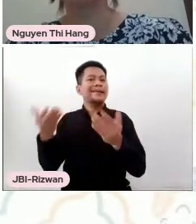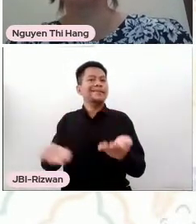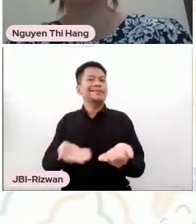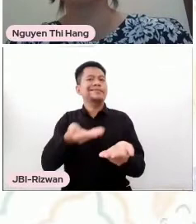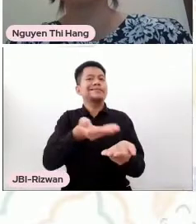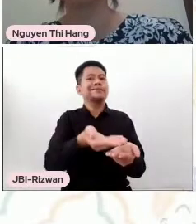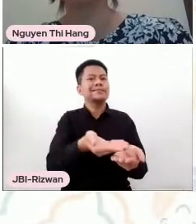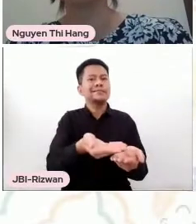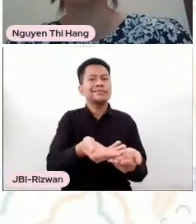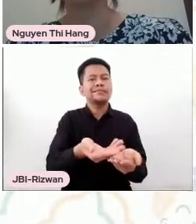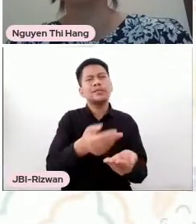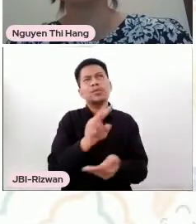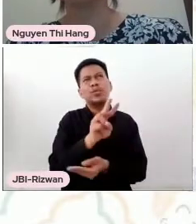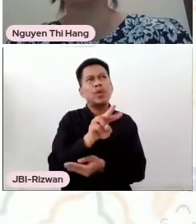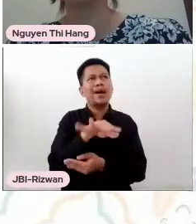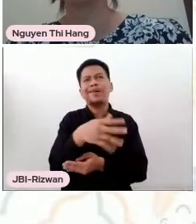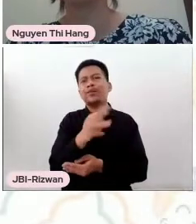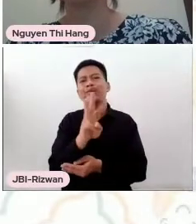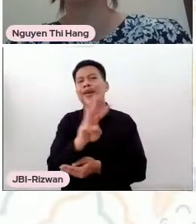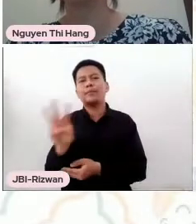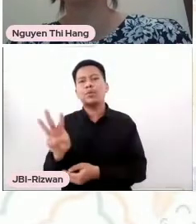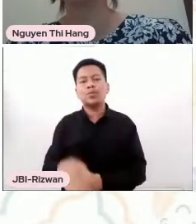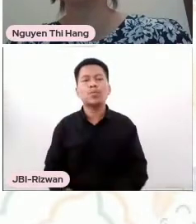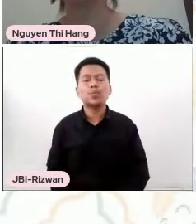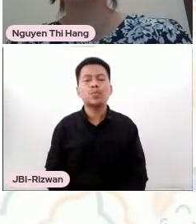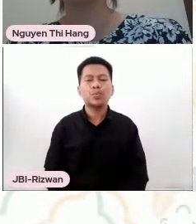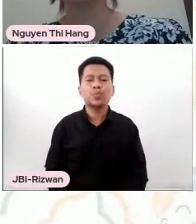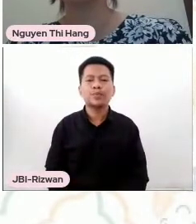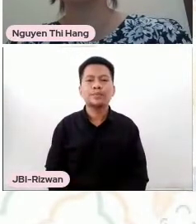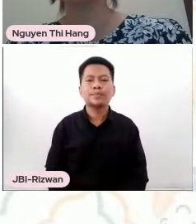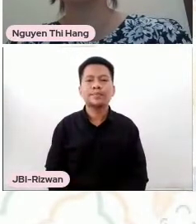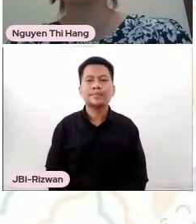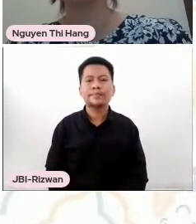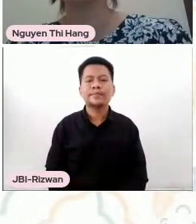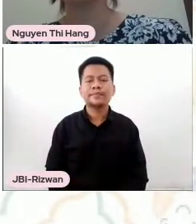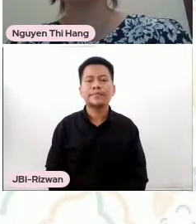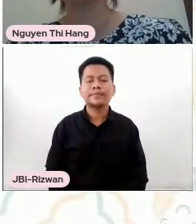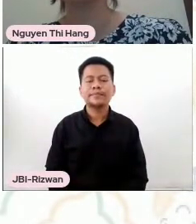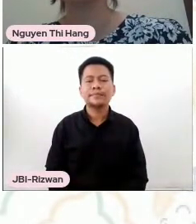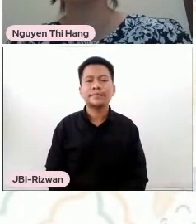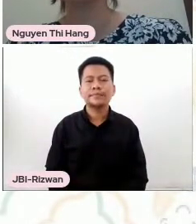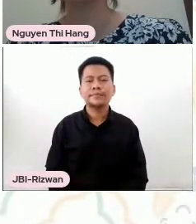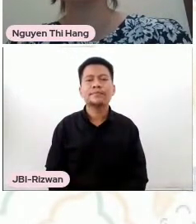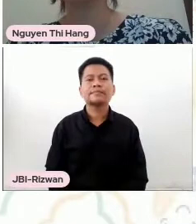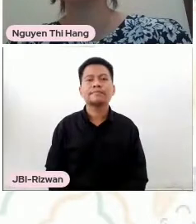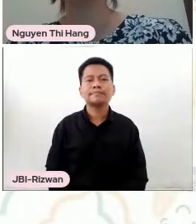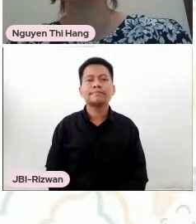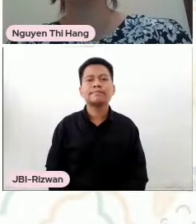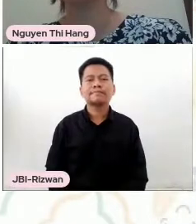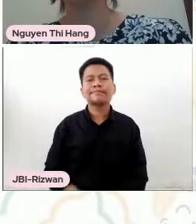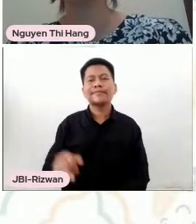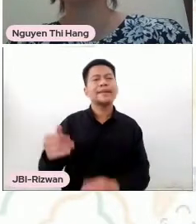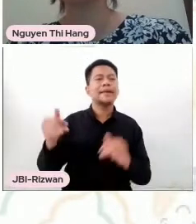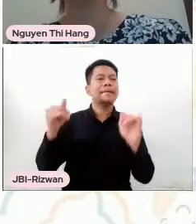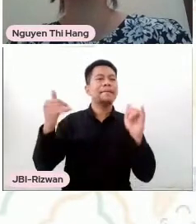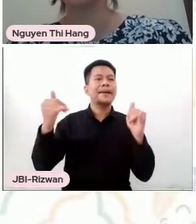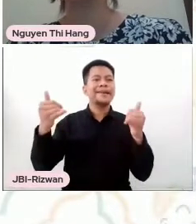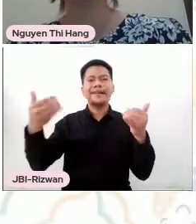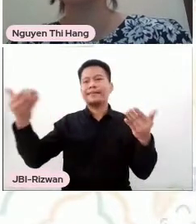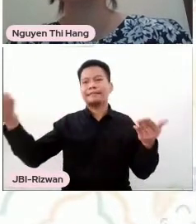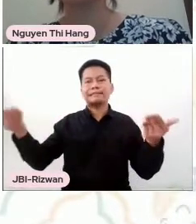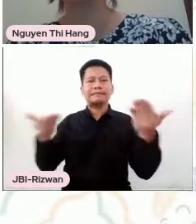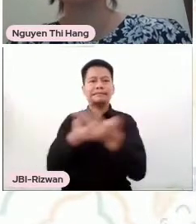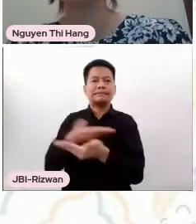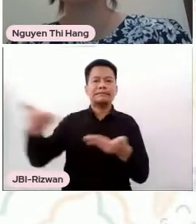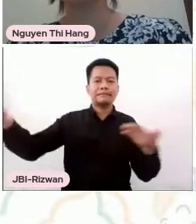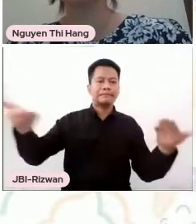2 or 3 weeks. Oh, 2 or 3 weeks. So they mm-hmm. can lend another toy after they return the toys.